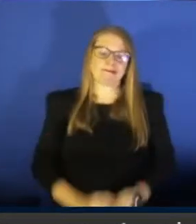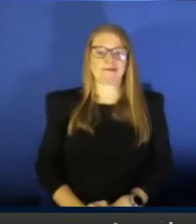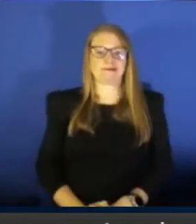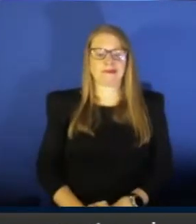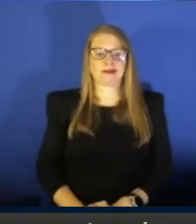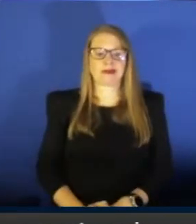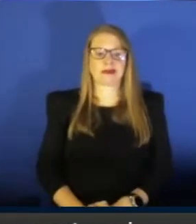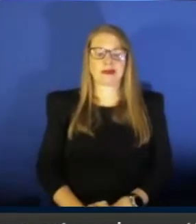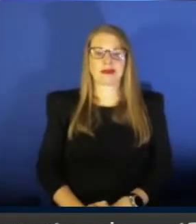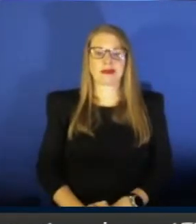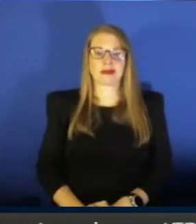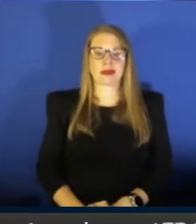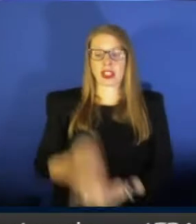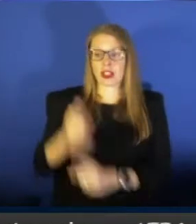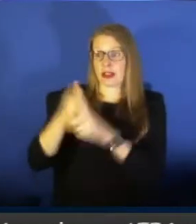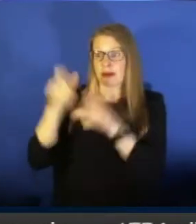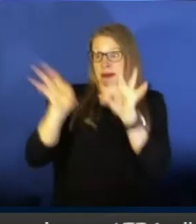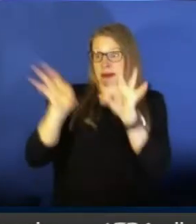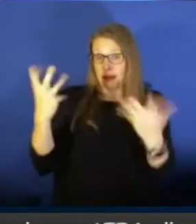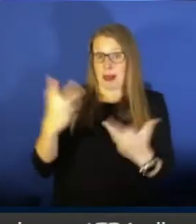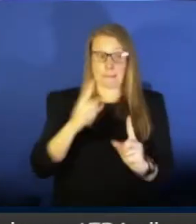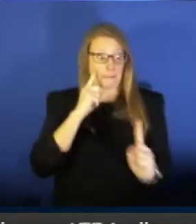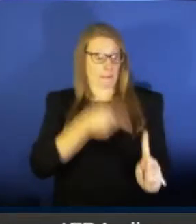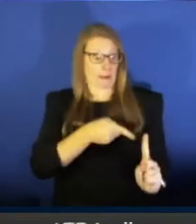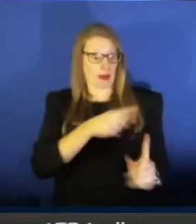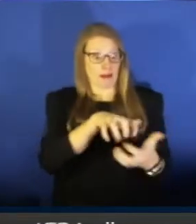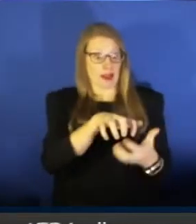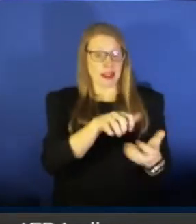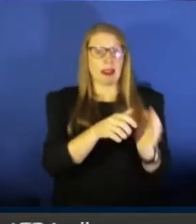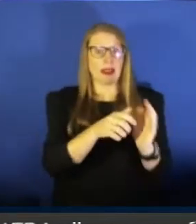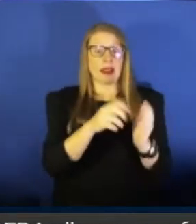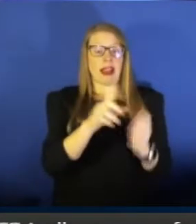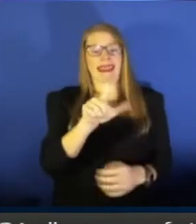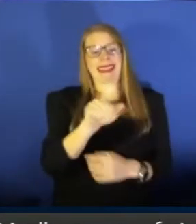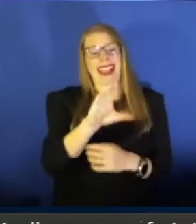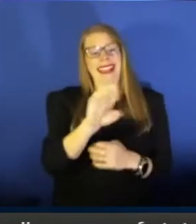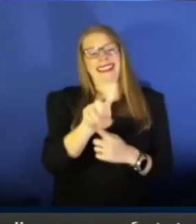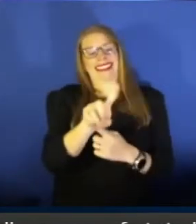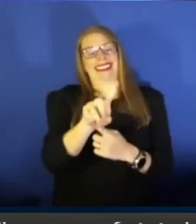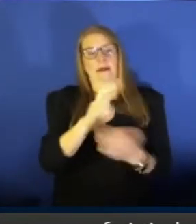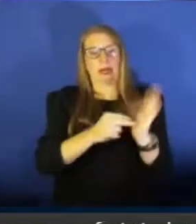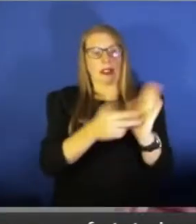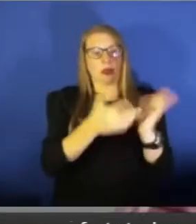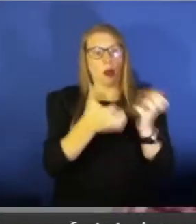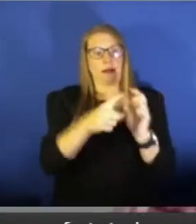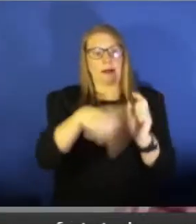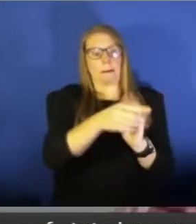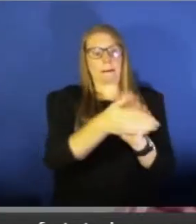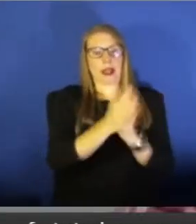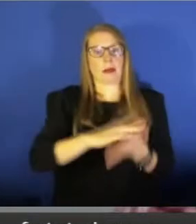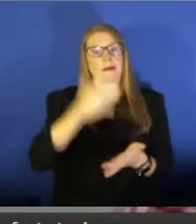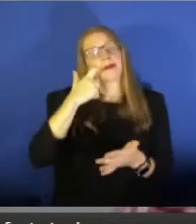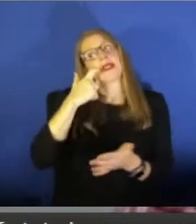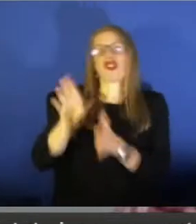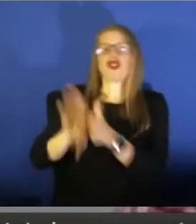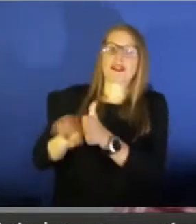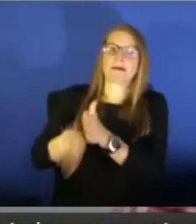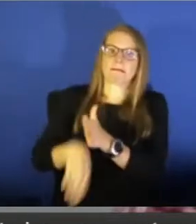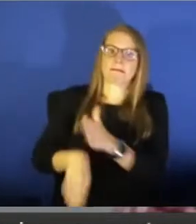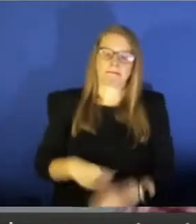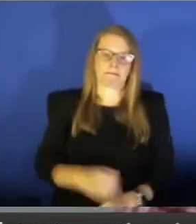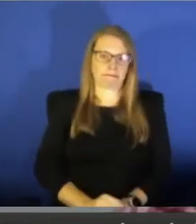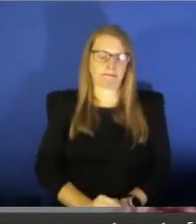then suddenly all the rest of their friends are wanting to know where they got it from, because they know that in this instance that I